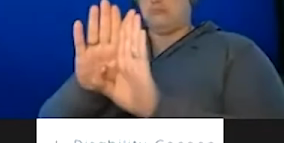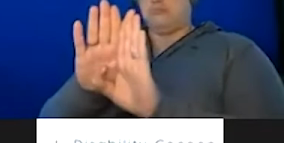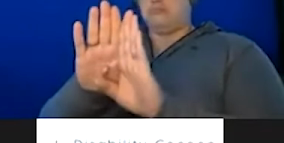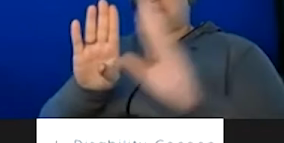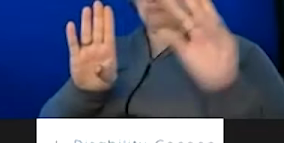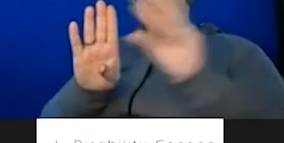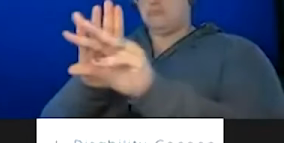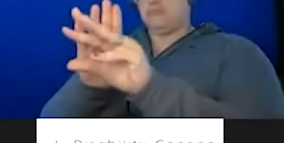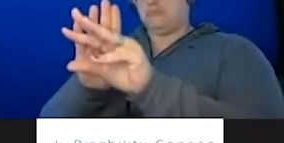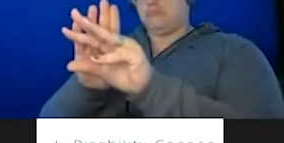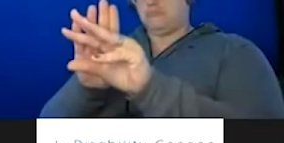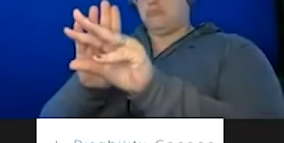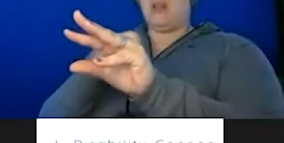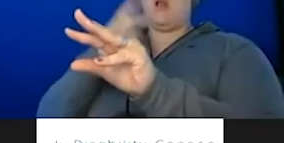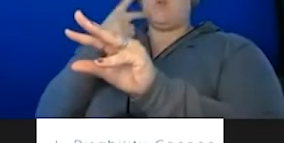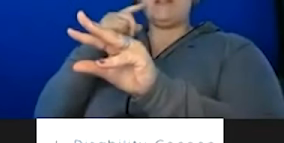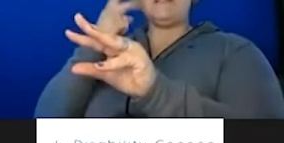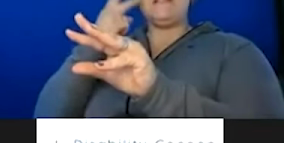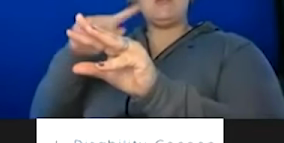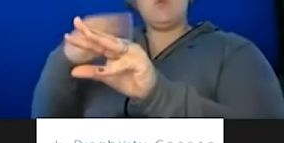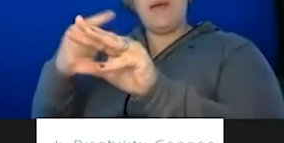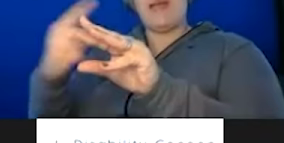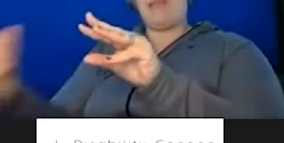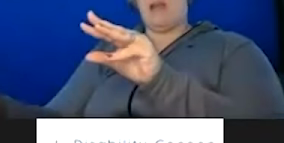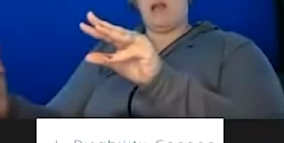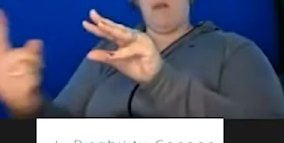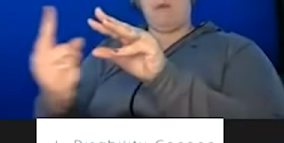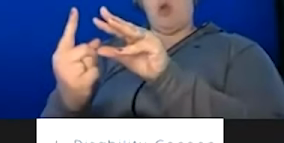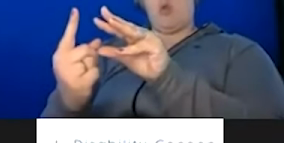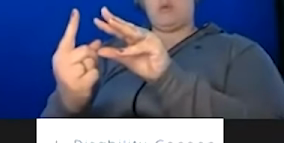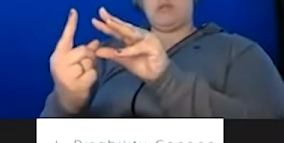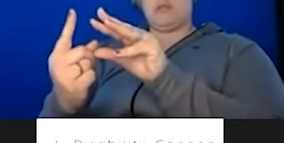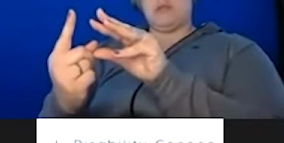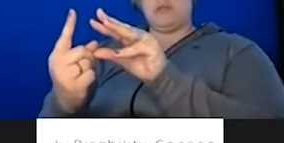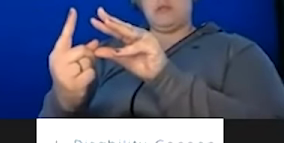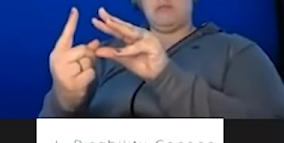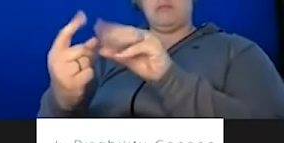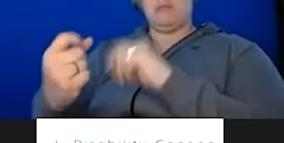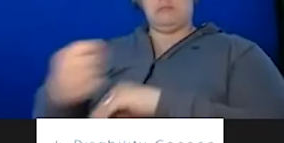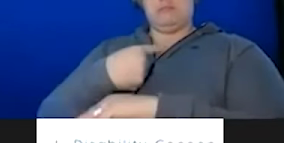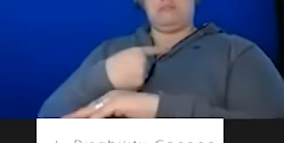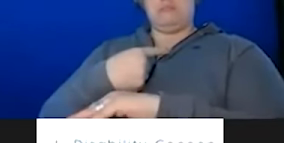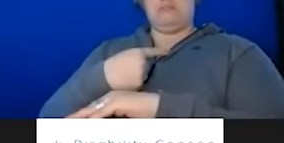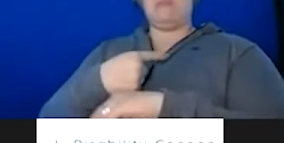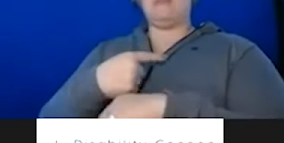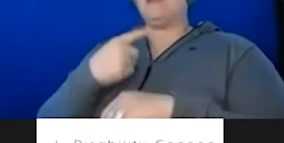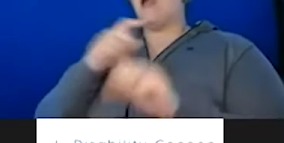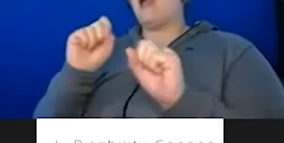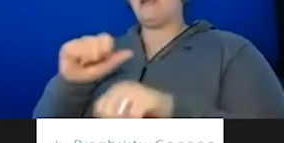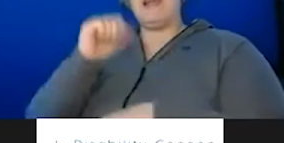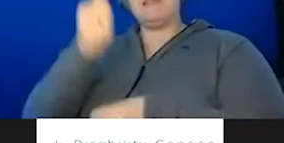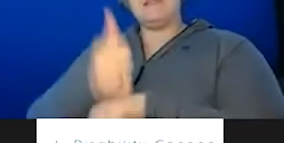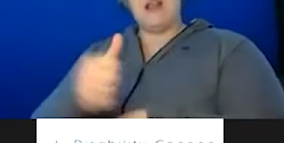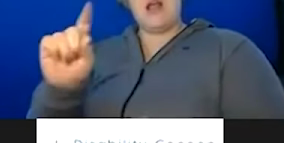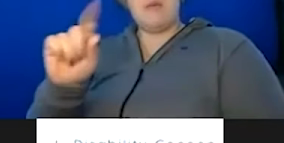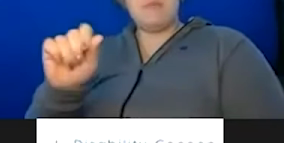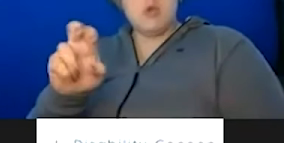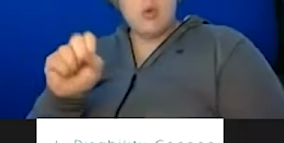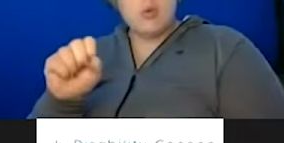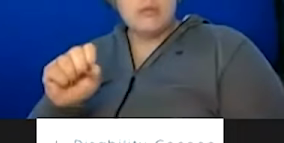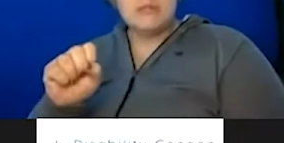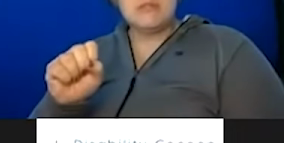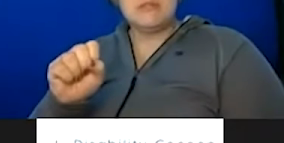door. From the app itself, I have the ability to actually set up zones. So I know